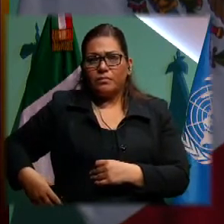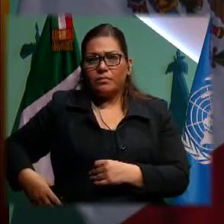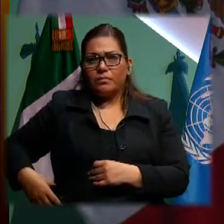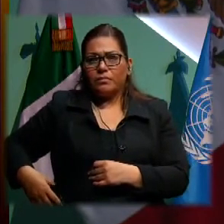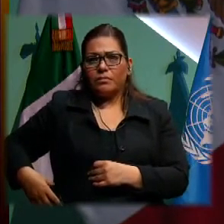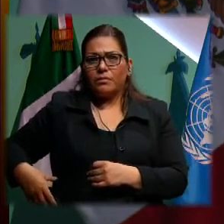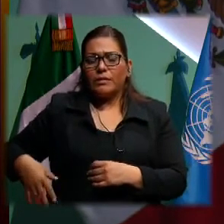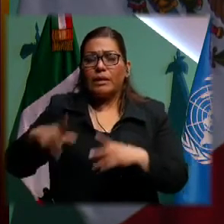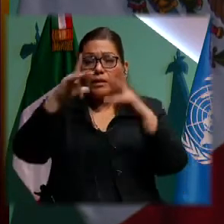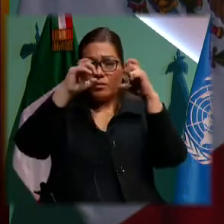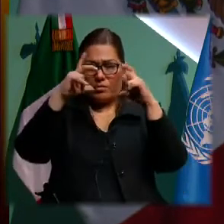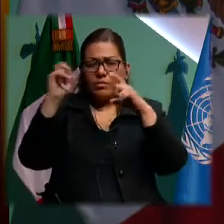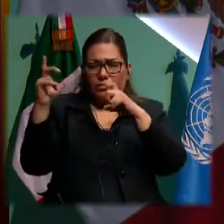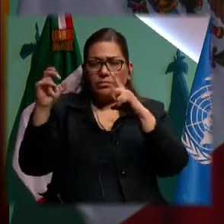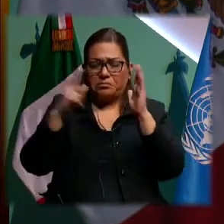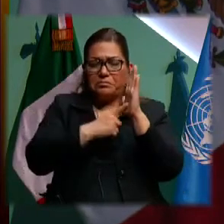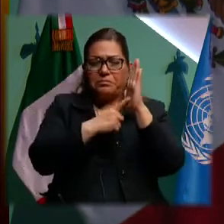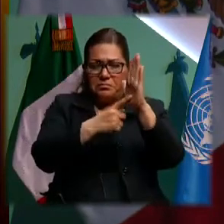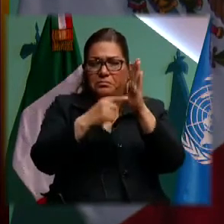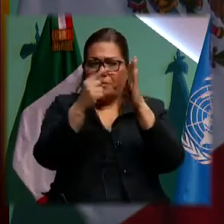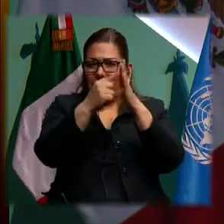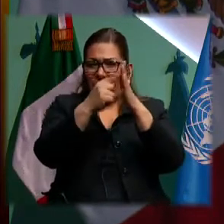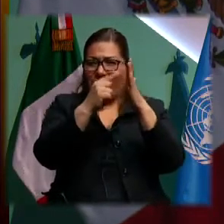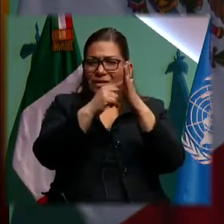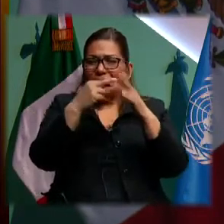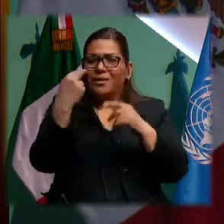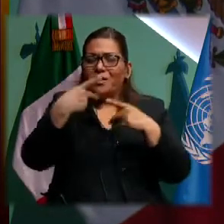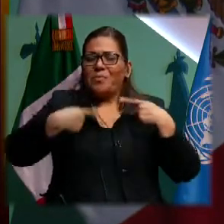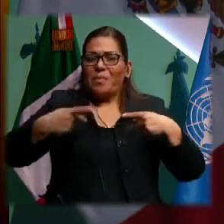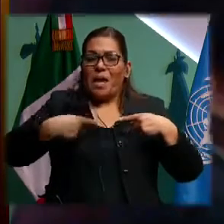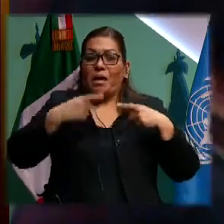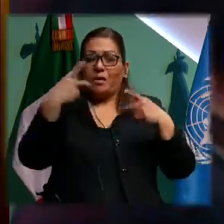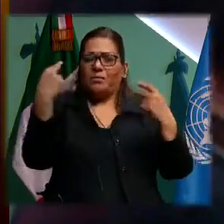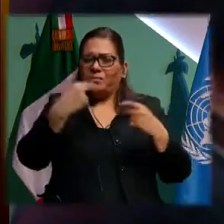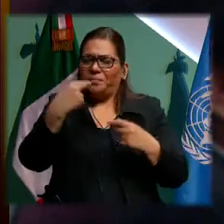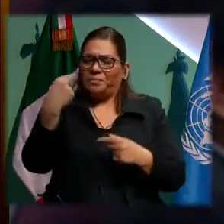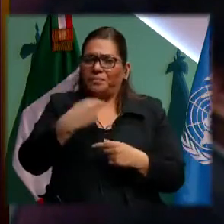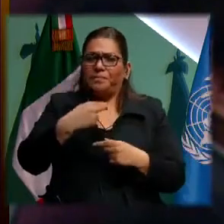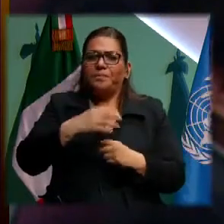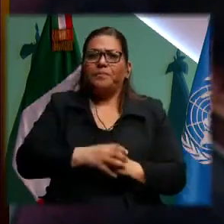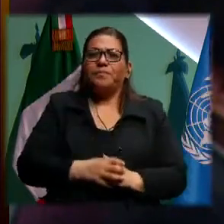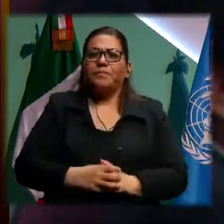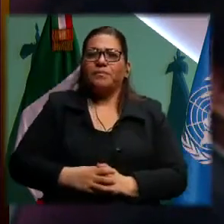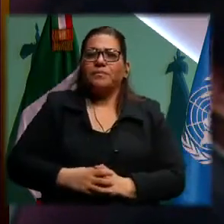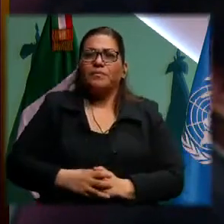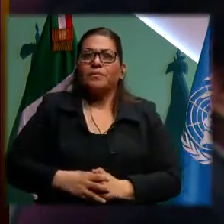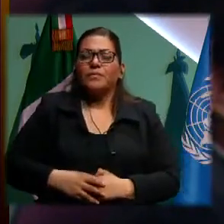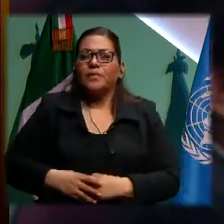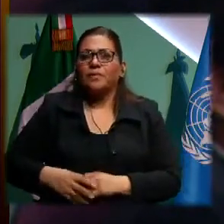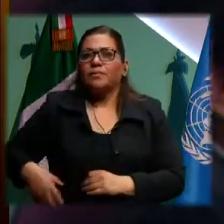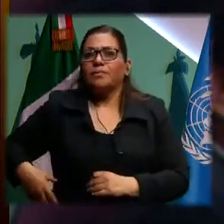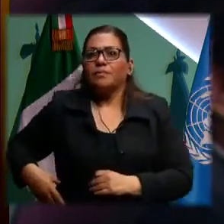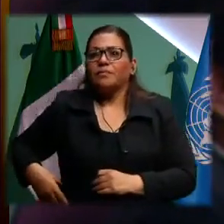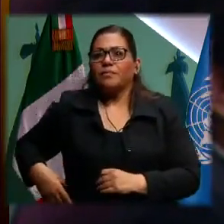so much of what is going on in the community on the ground. We